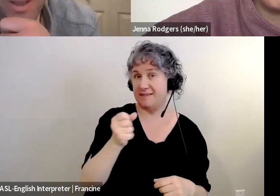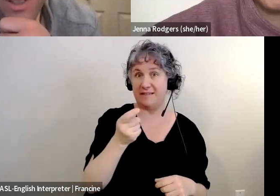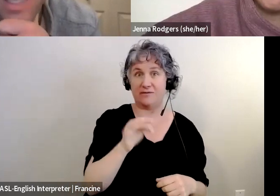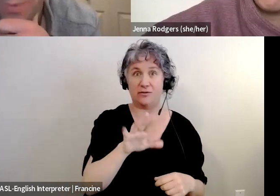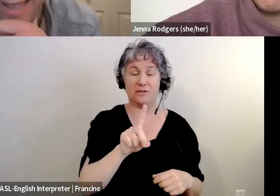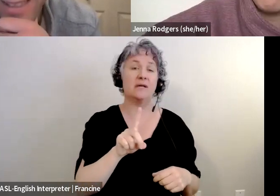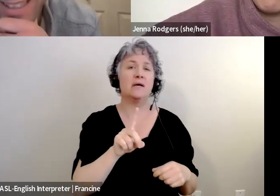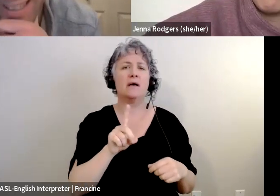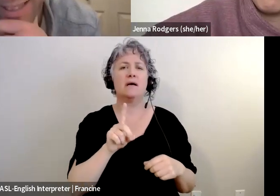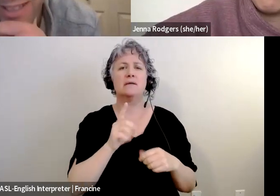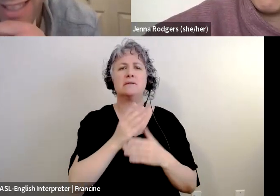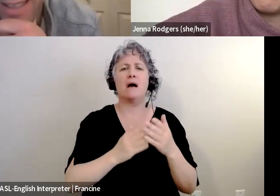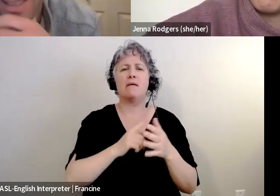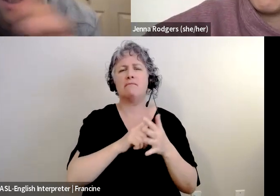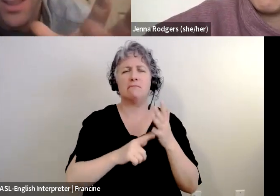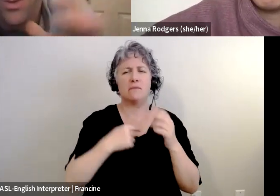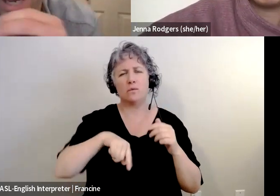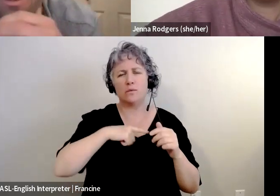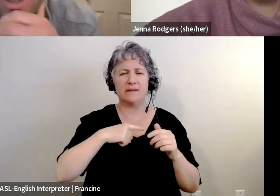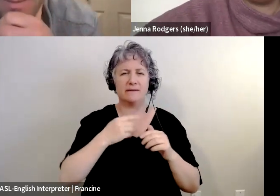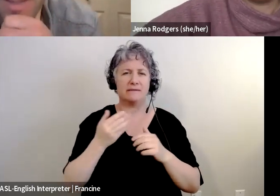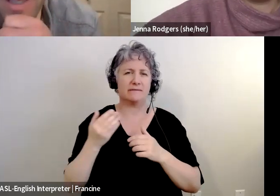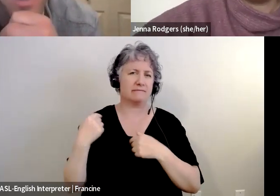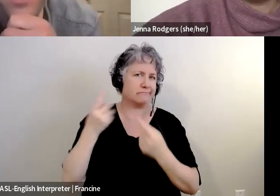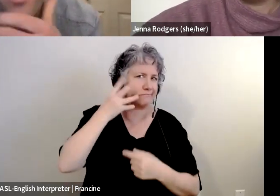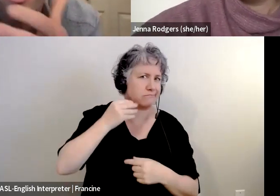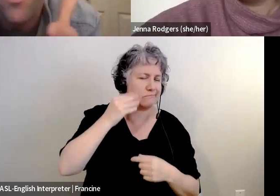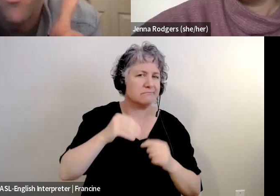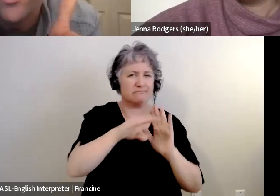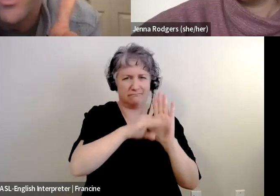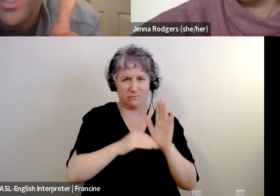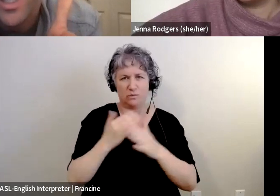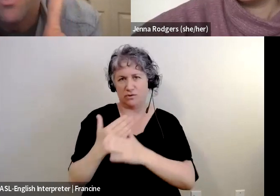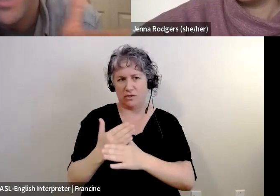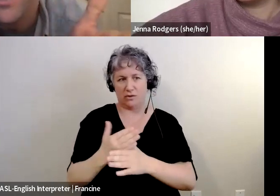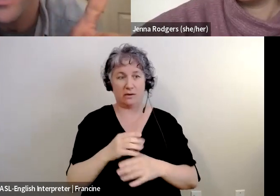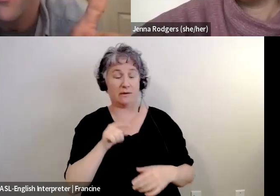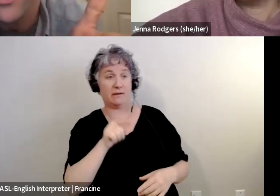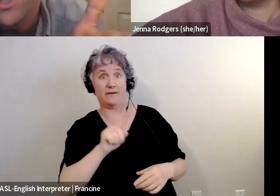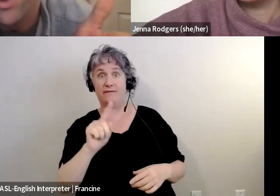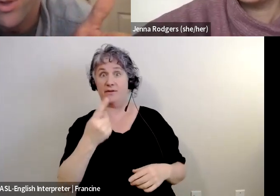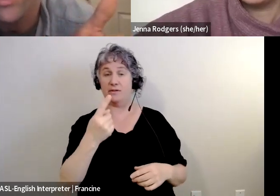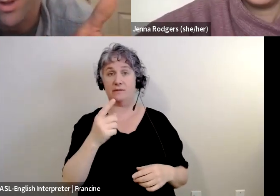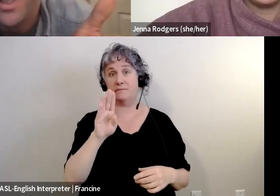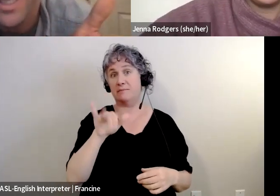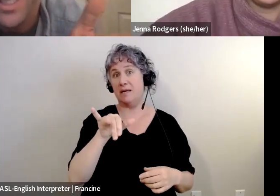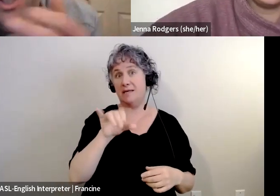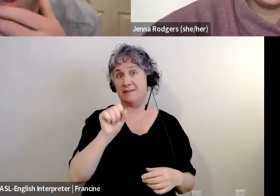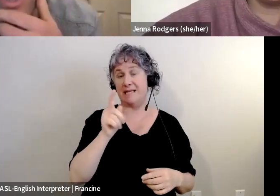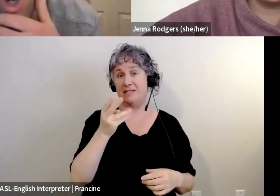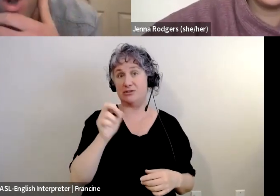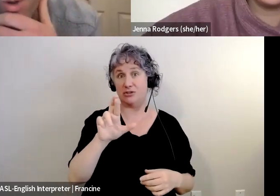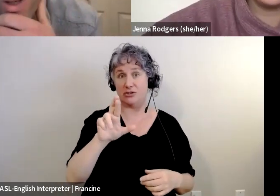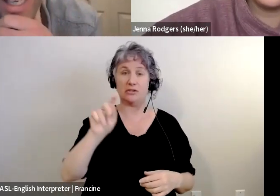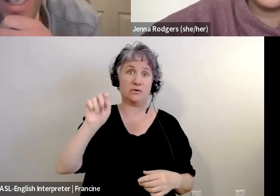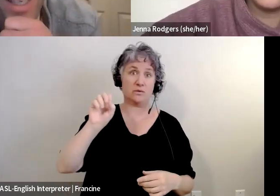we've offered, but also this practice. And again, like we said, in a, where we have more time and space, this is our first bystander intervention tool. So